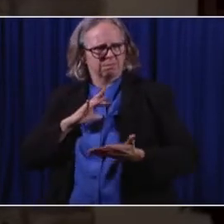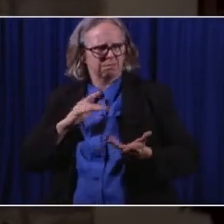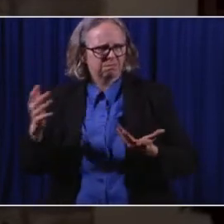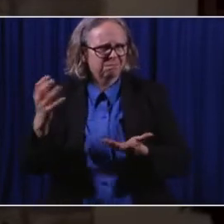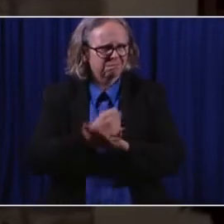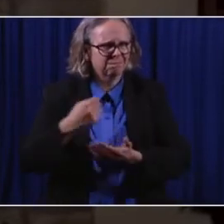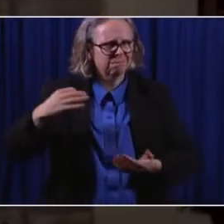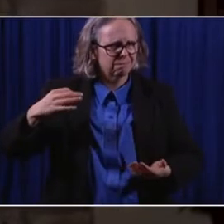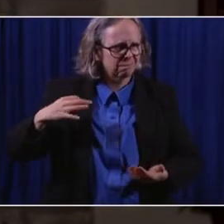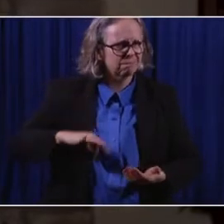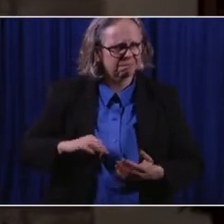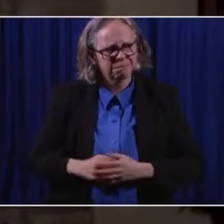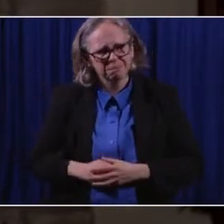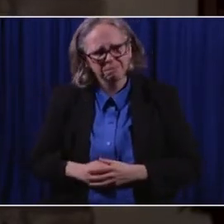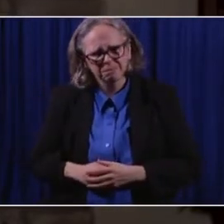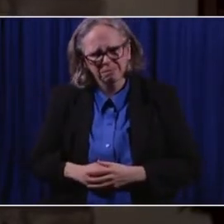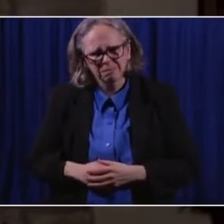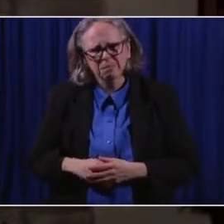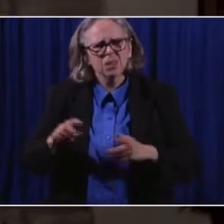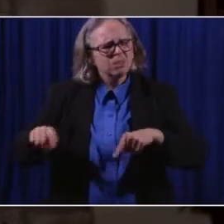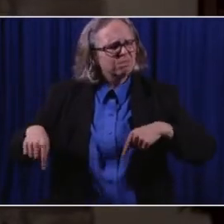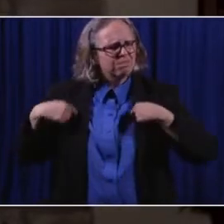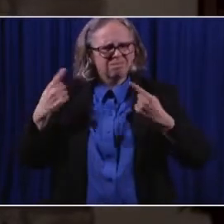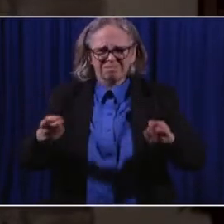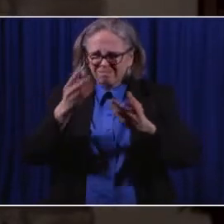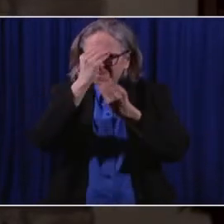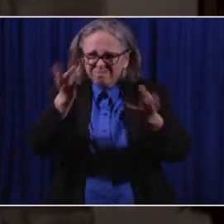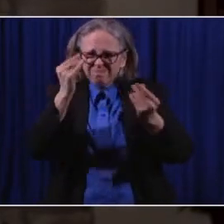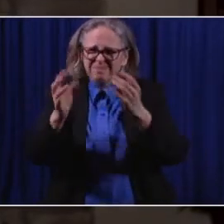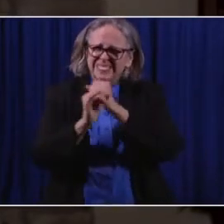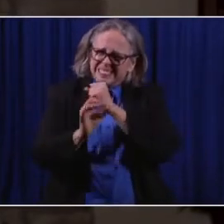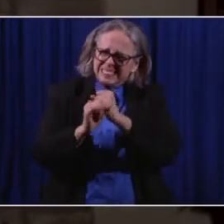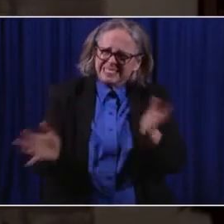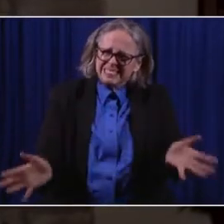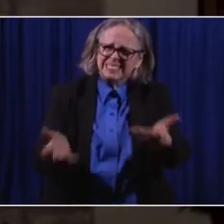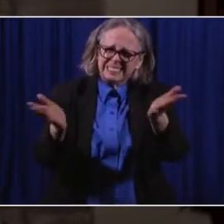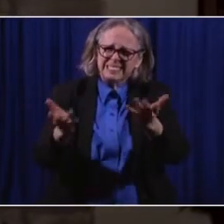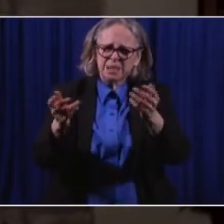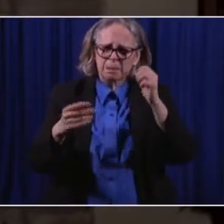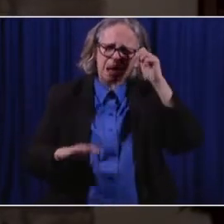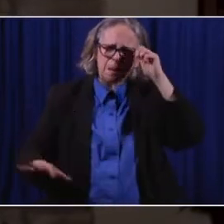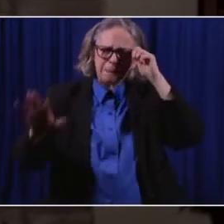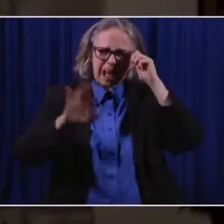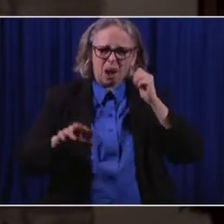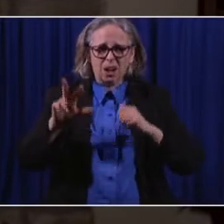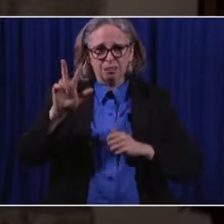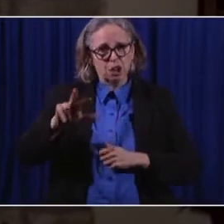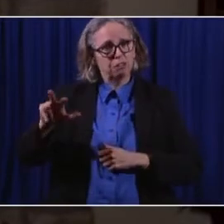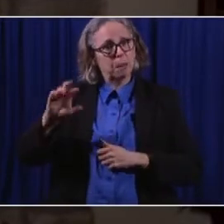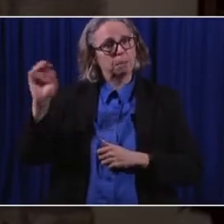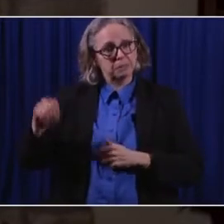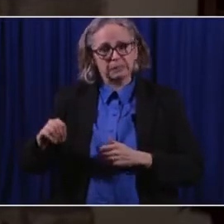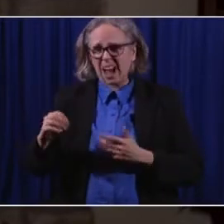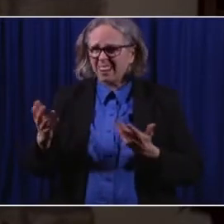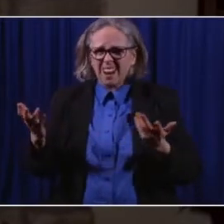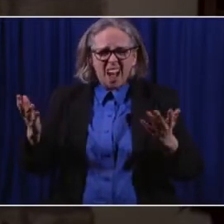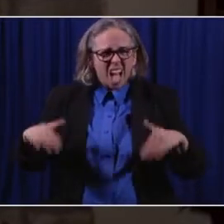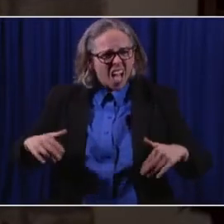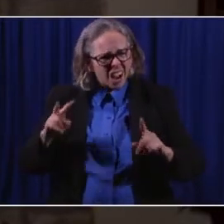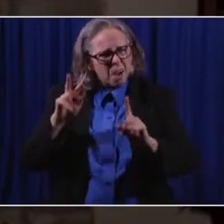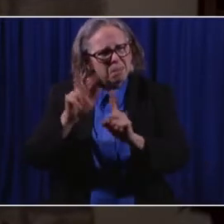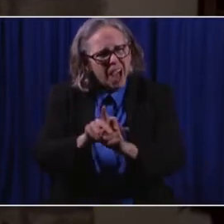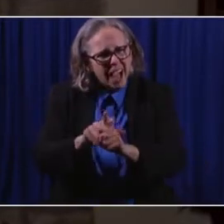supplier partners, and we've also shared the details with media around the state. But of the $38.7 million we originally set